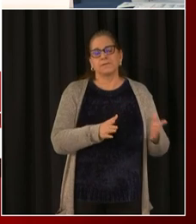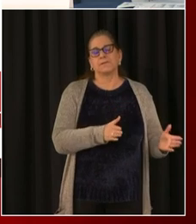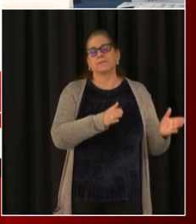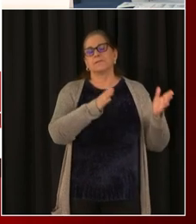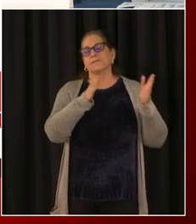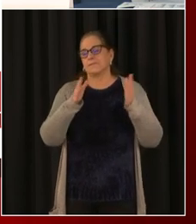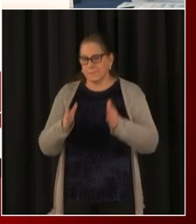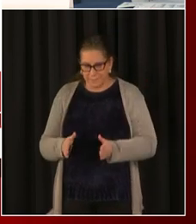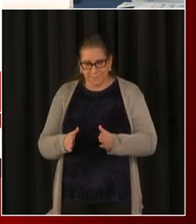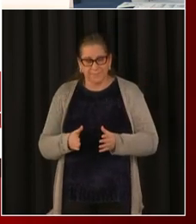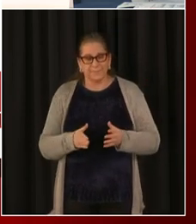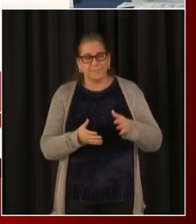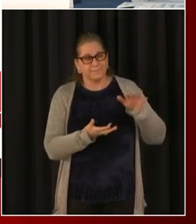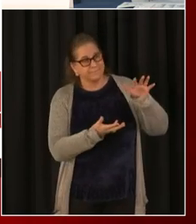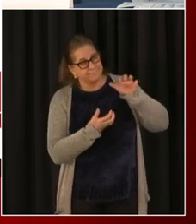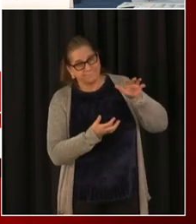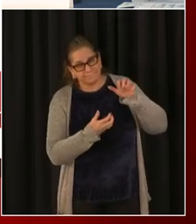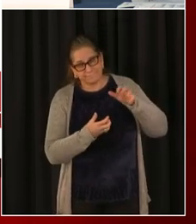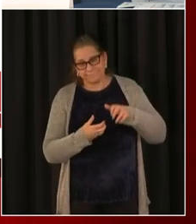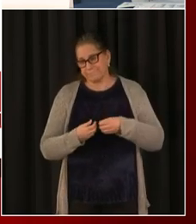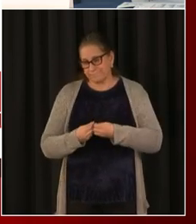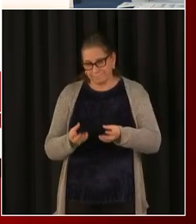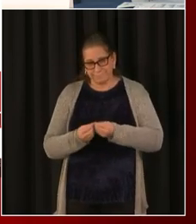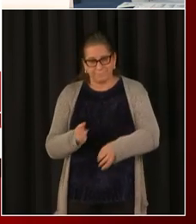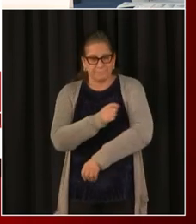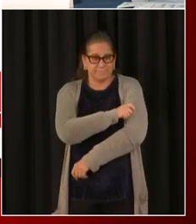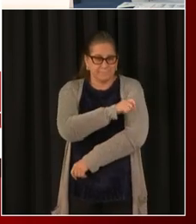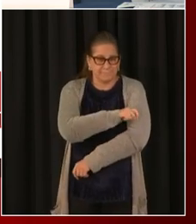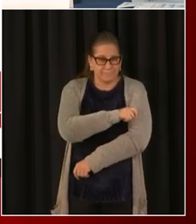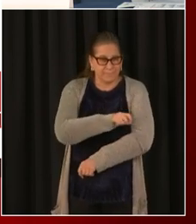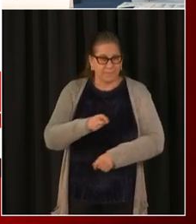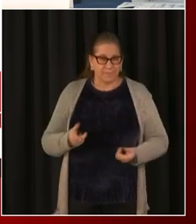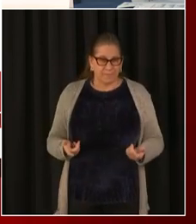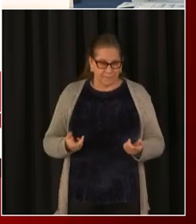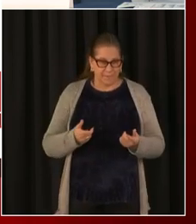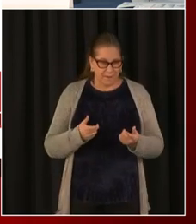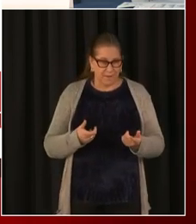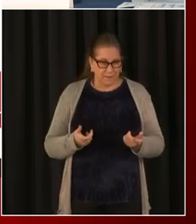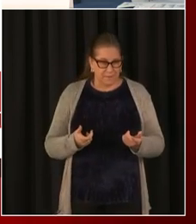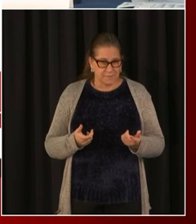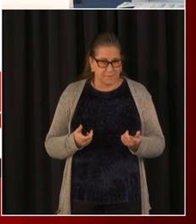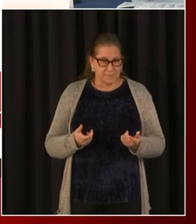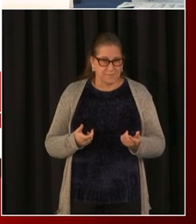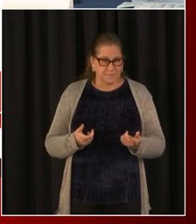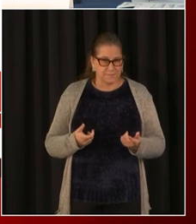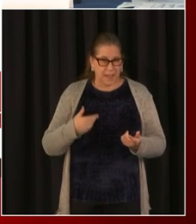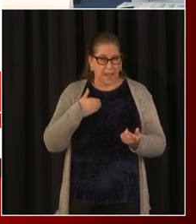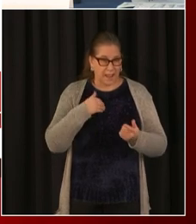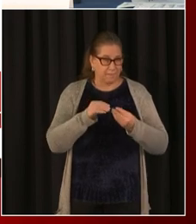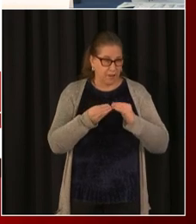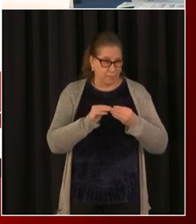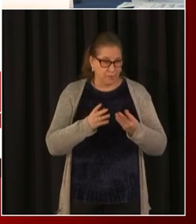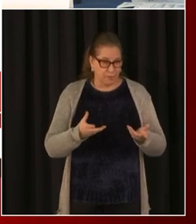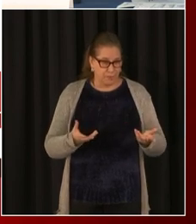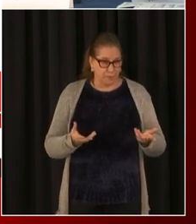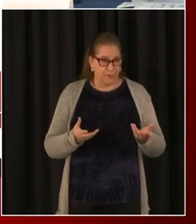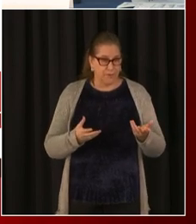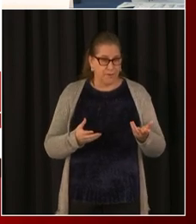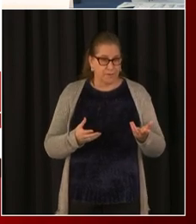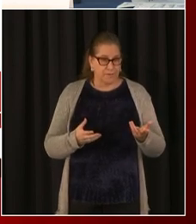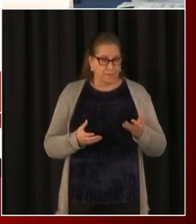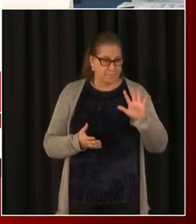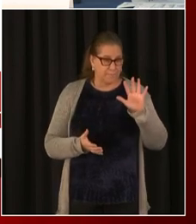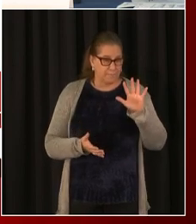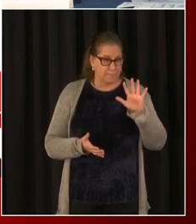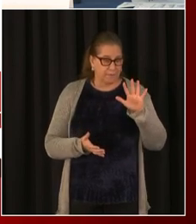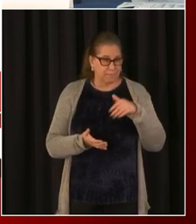there are locked up in a long-term care partnership. So even though you see that number and you're assuming those are